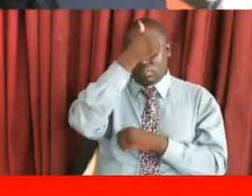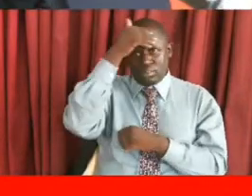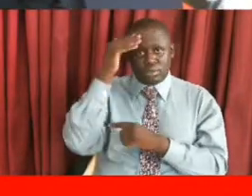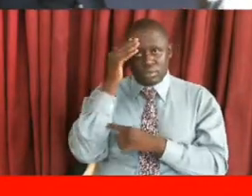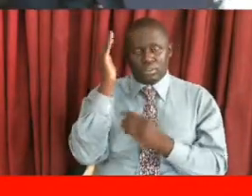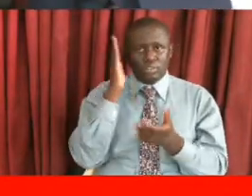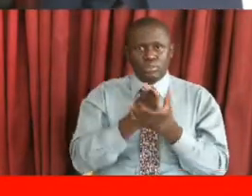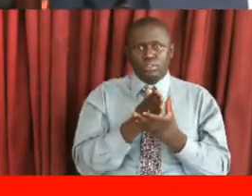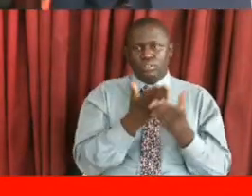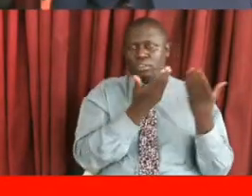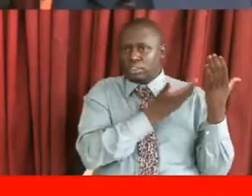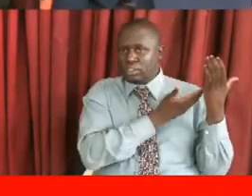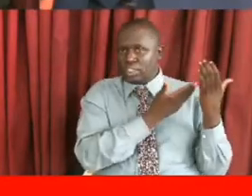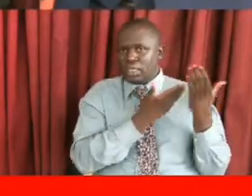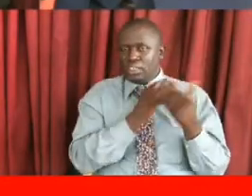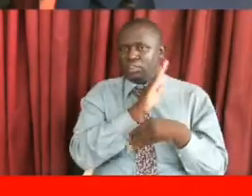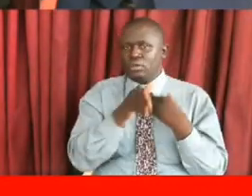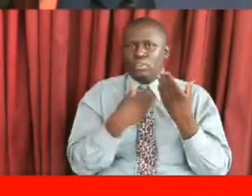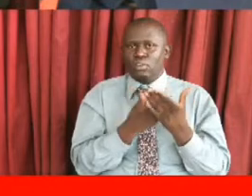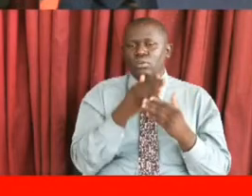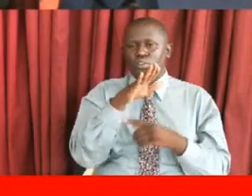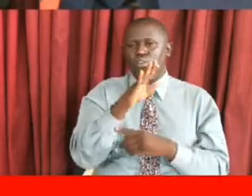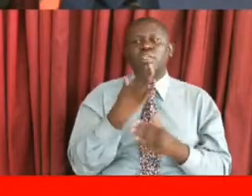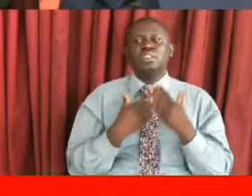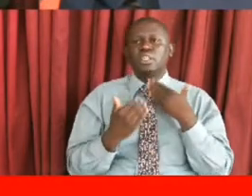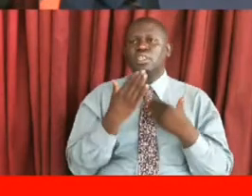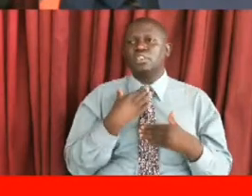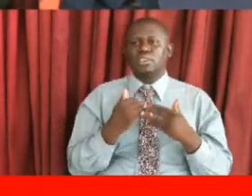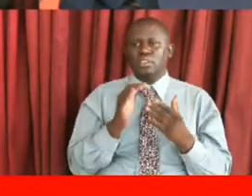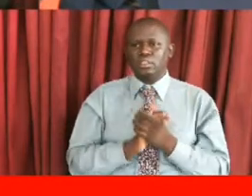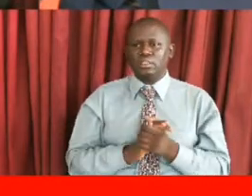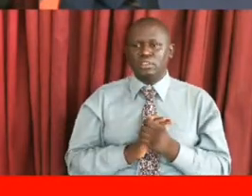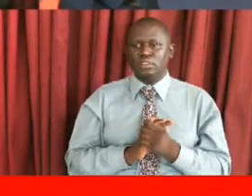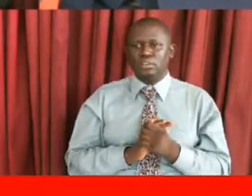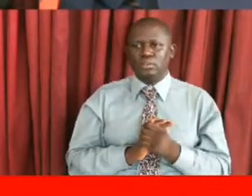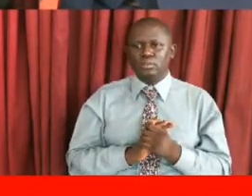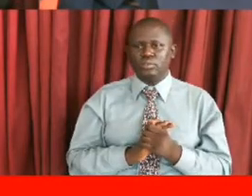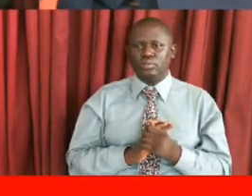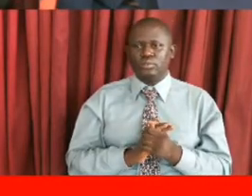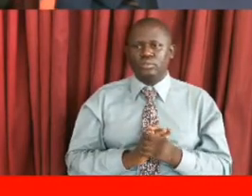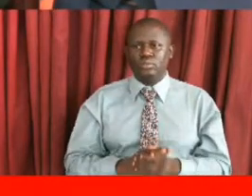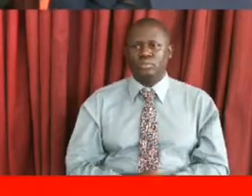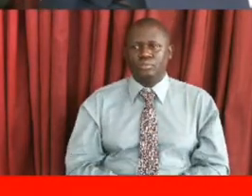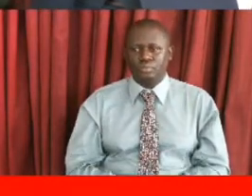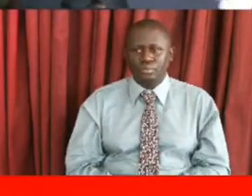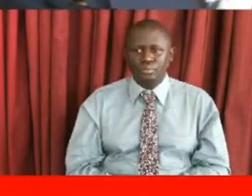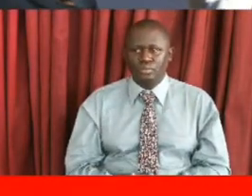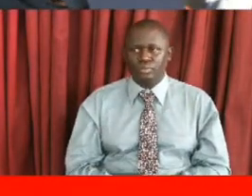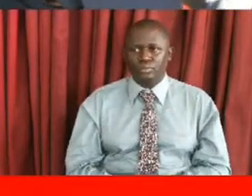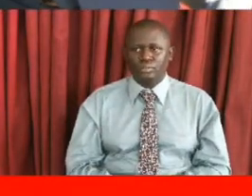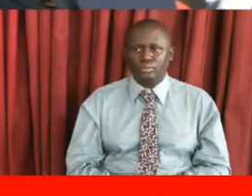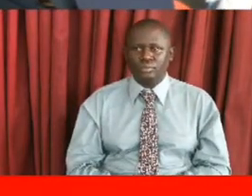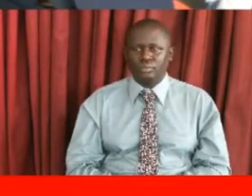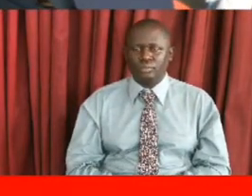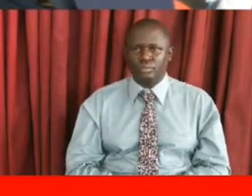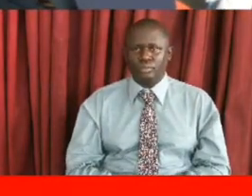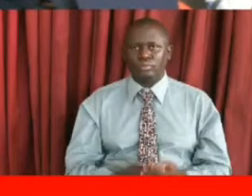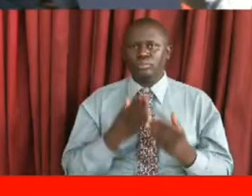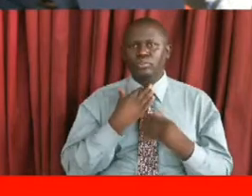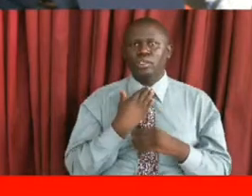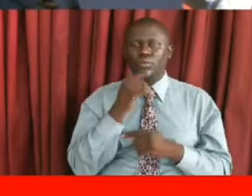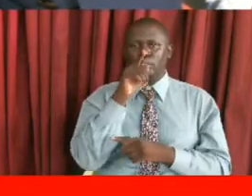them he carrying all your desires you're just crying not recognizing his presence he wants